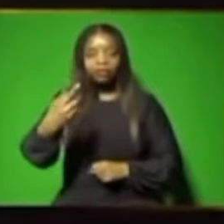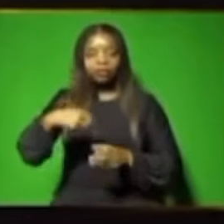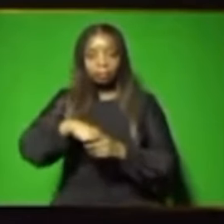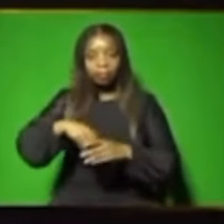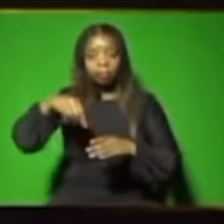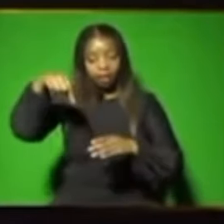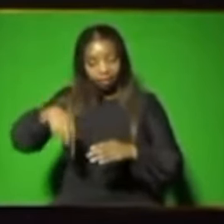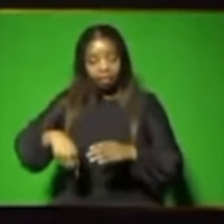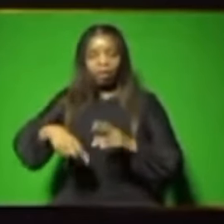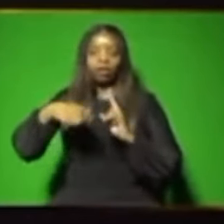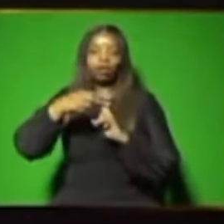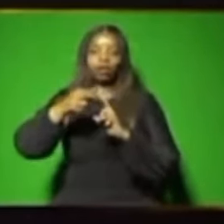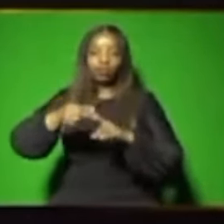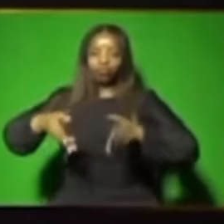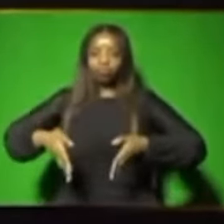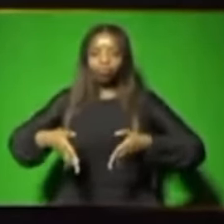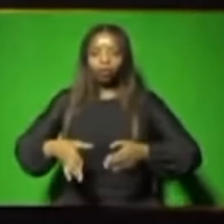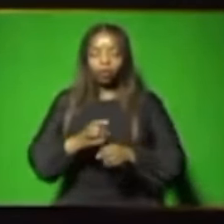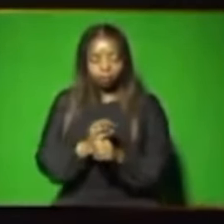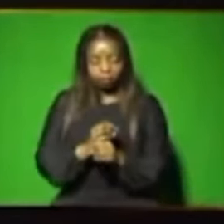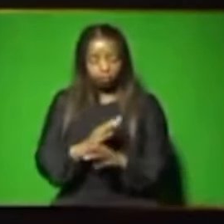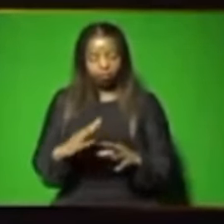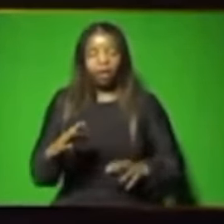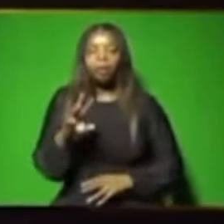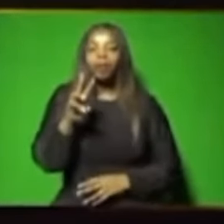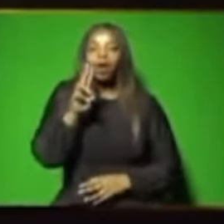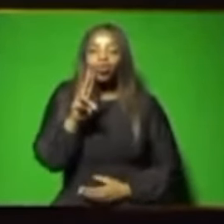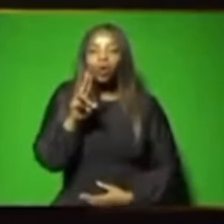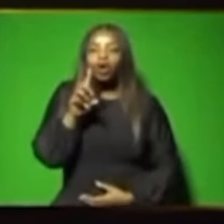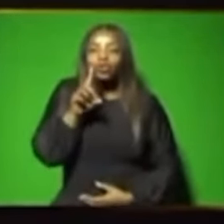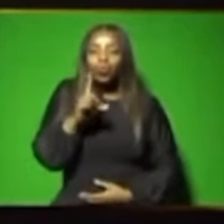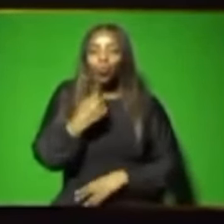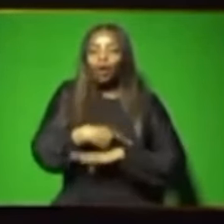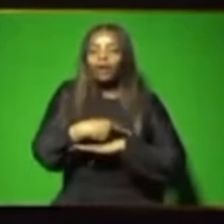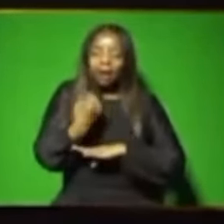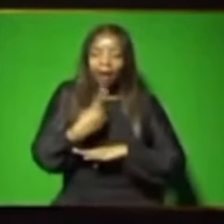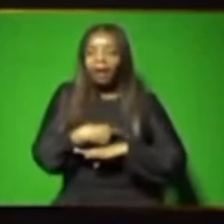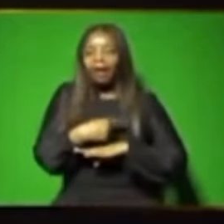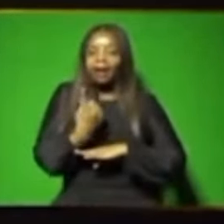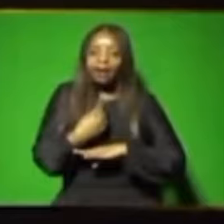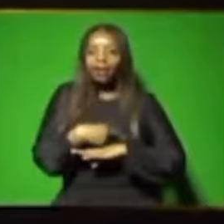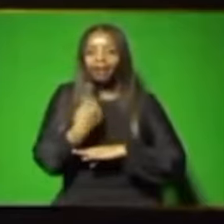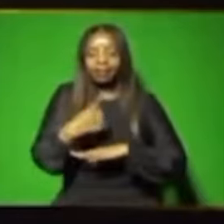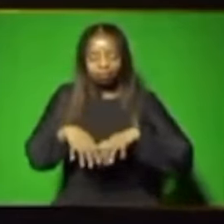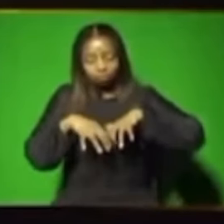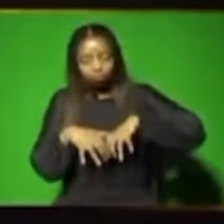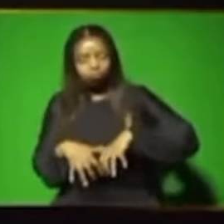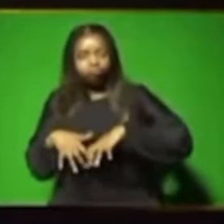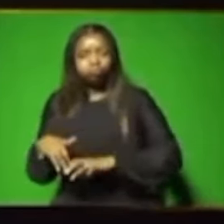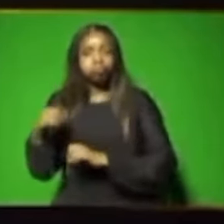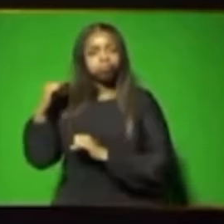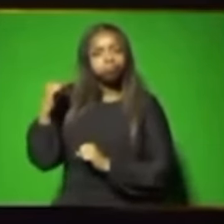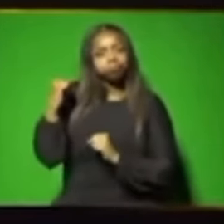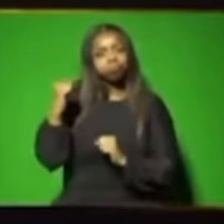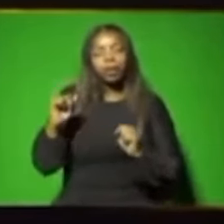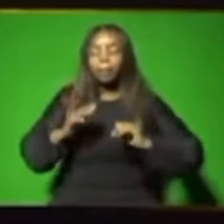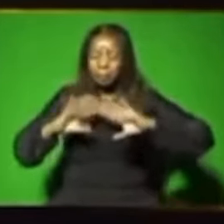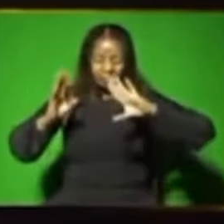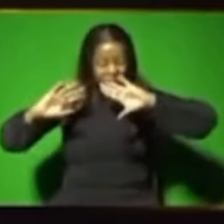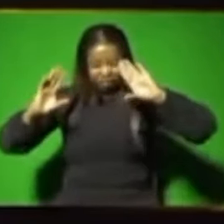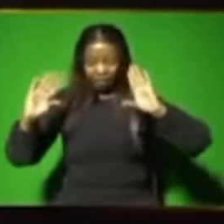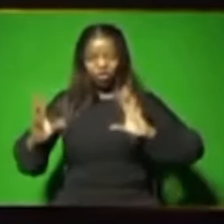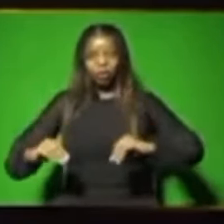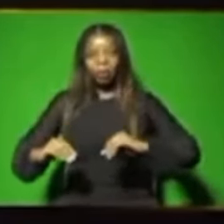they embarked on a 21-day strike and stopped the entire mining industry in this